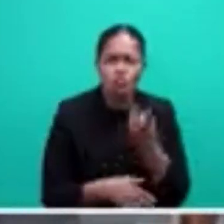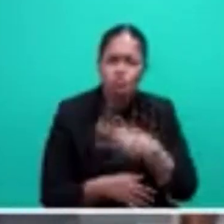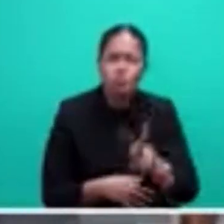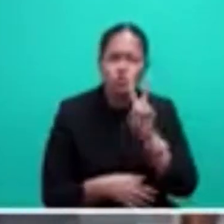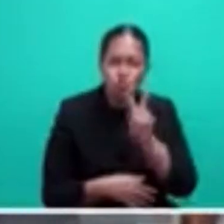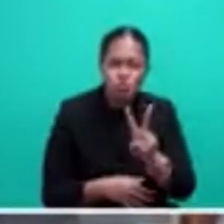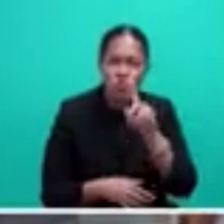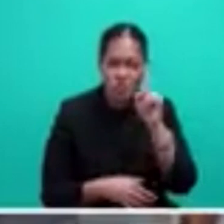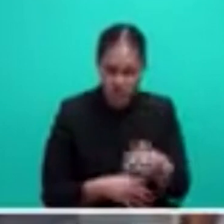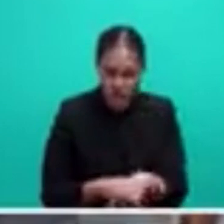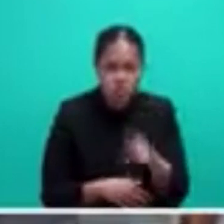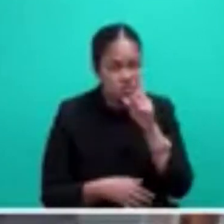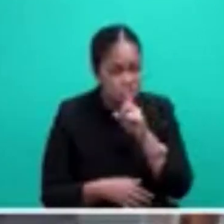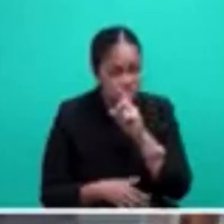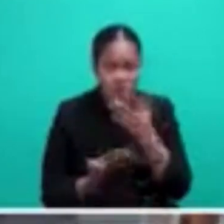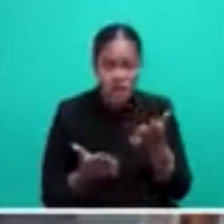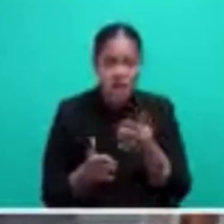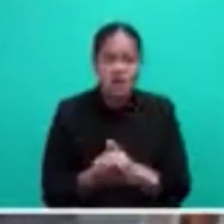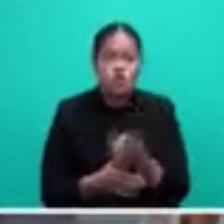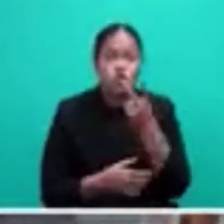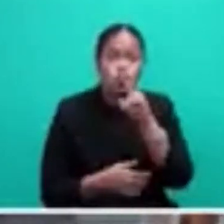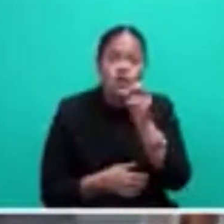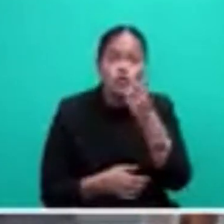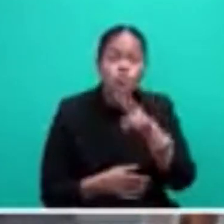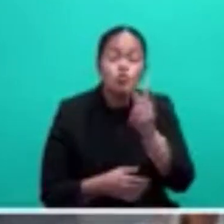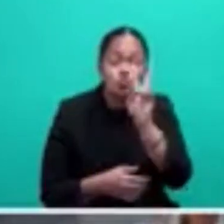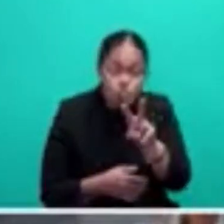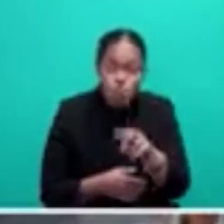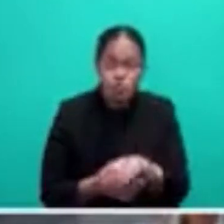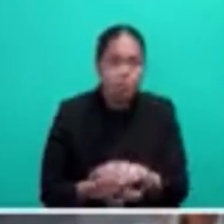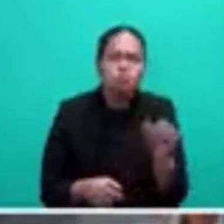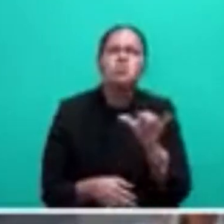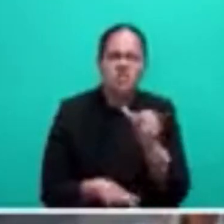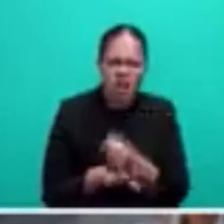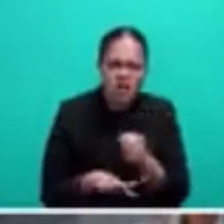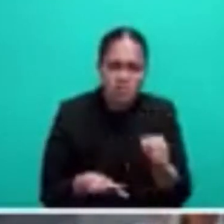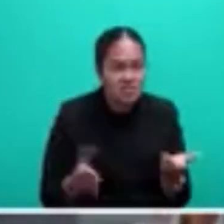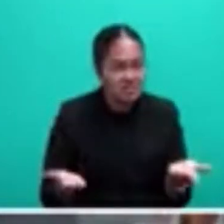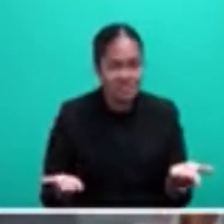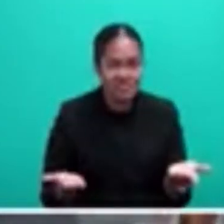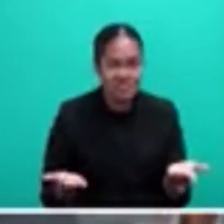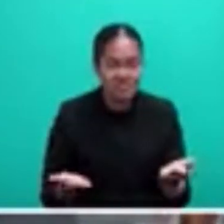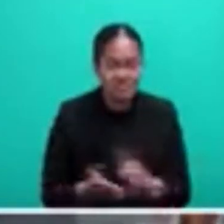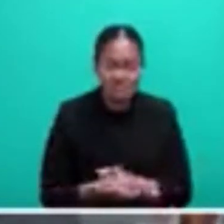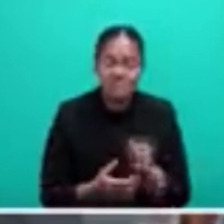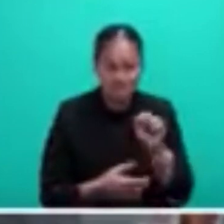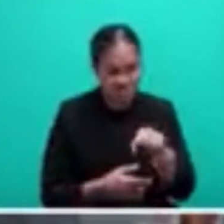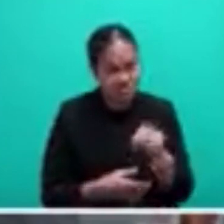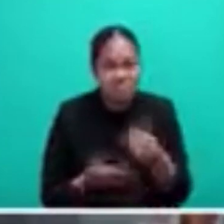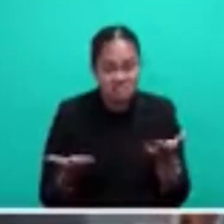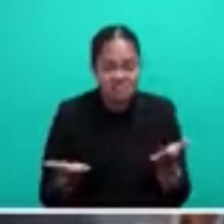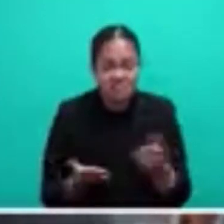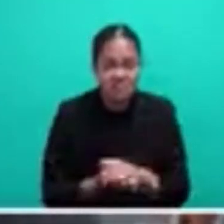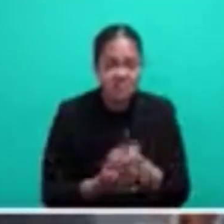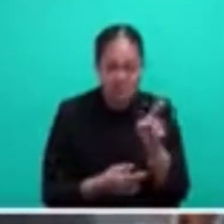22,000 people, Honourable Speaker, left in 2022. That was under which government? So yes, there was exodus during